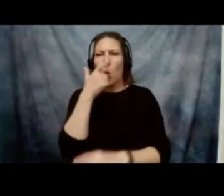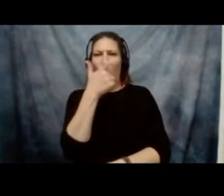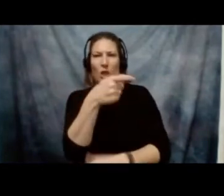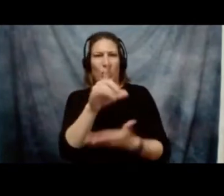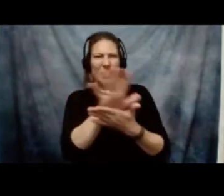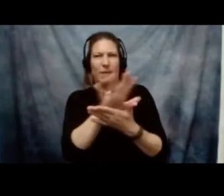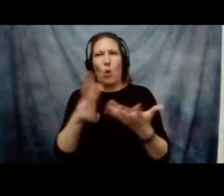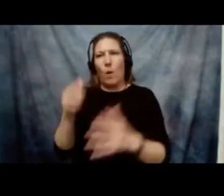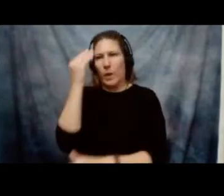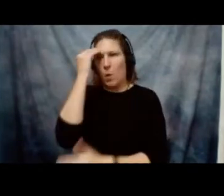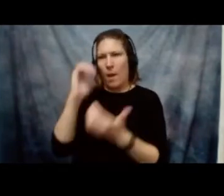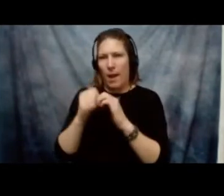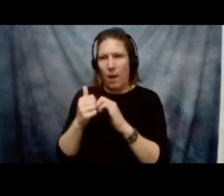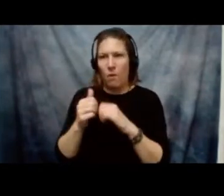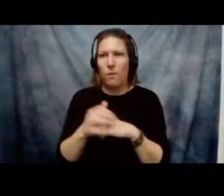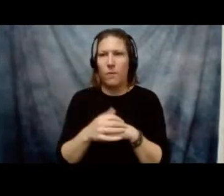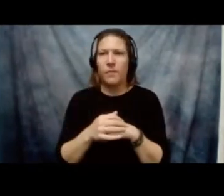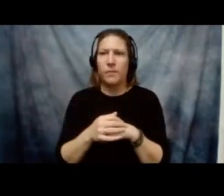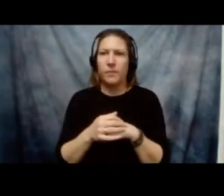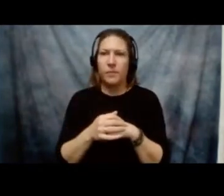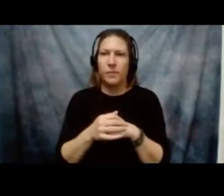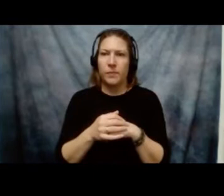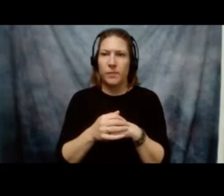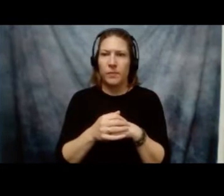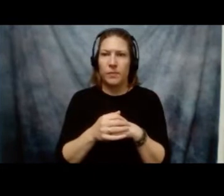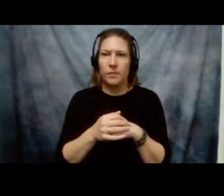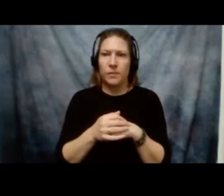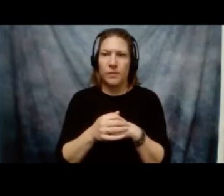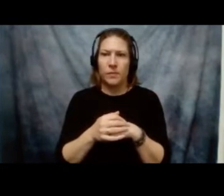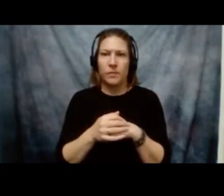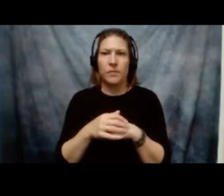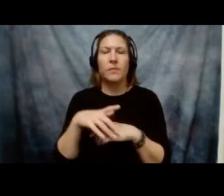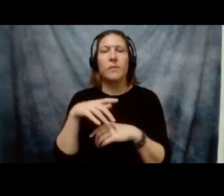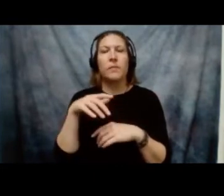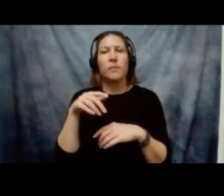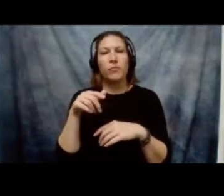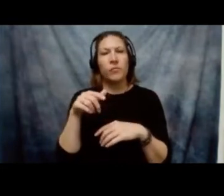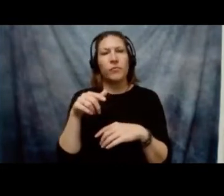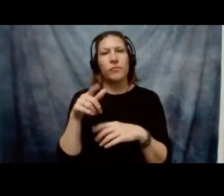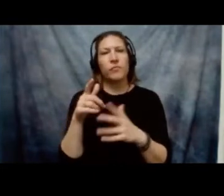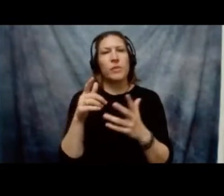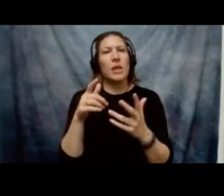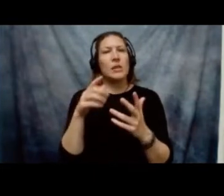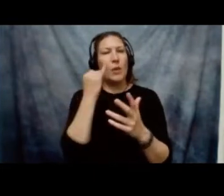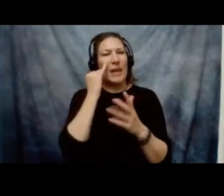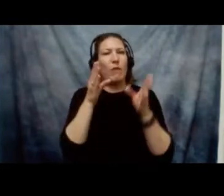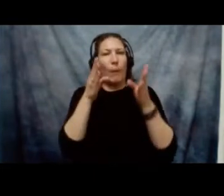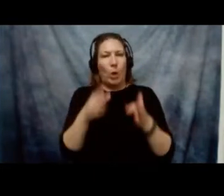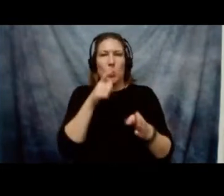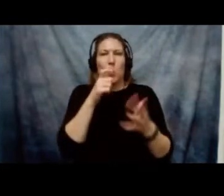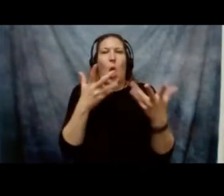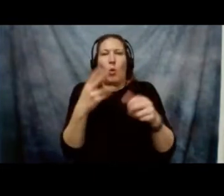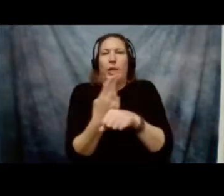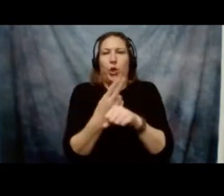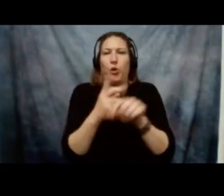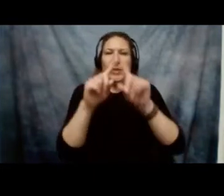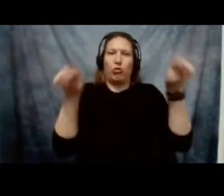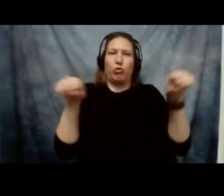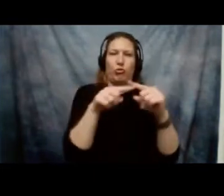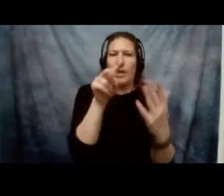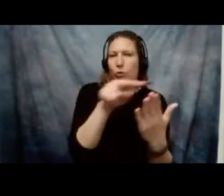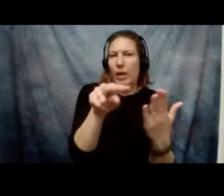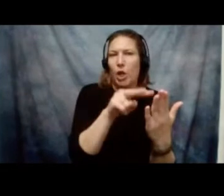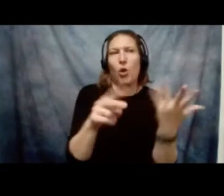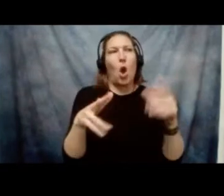screen reader or uses a keyboard in their daily life, they know this already. So if I tell them that conditional formatting is on the Home